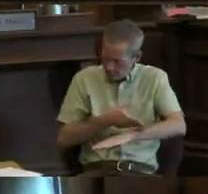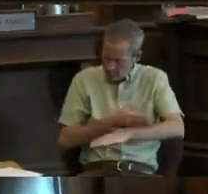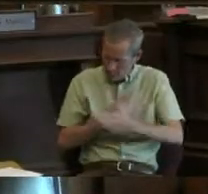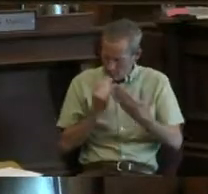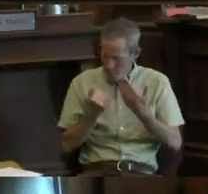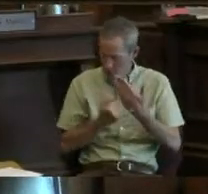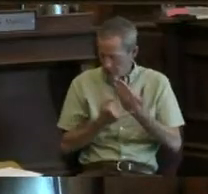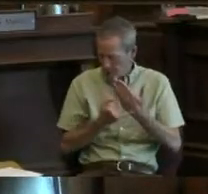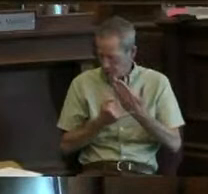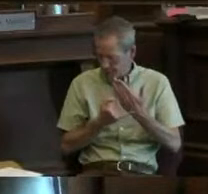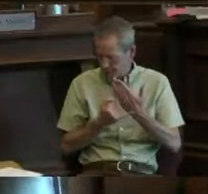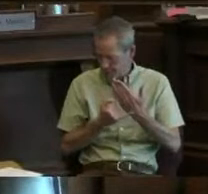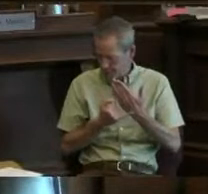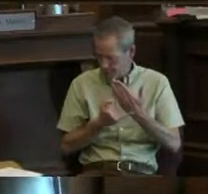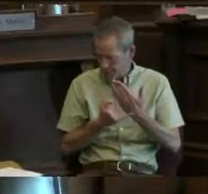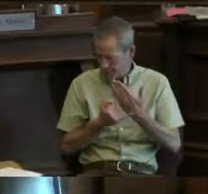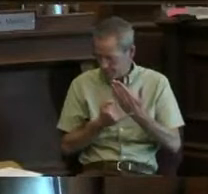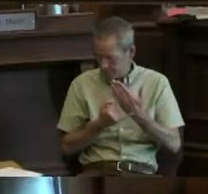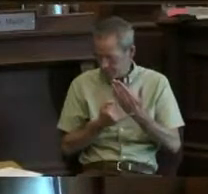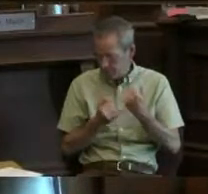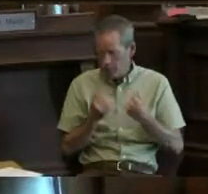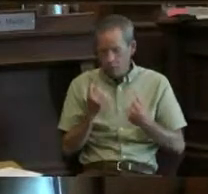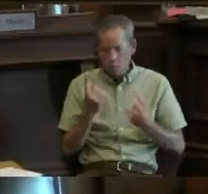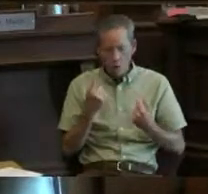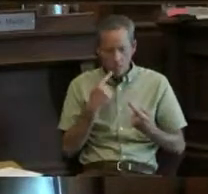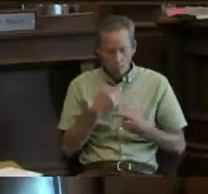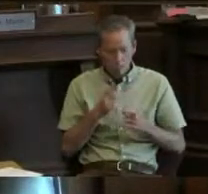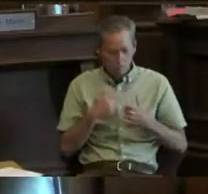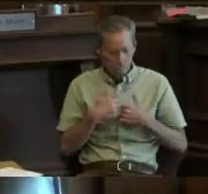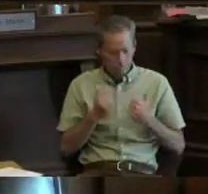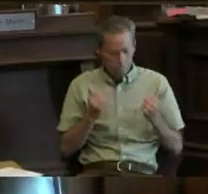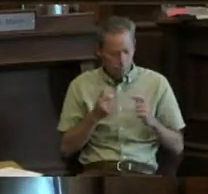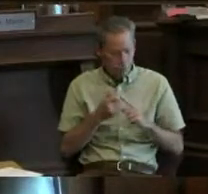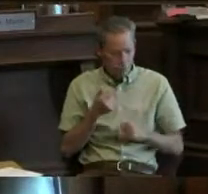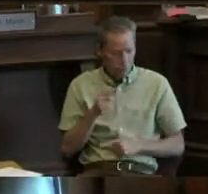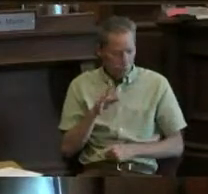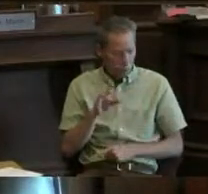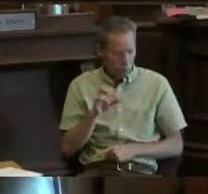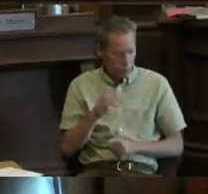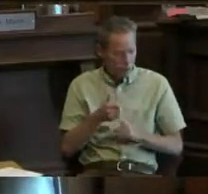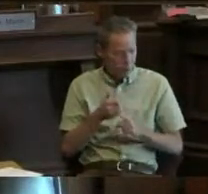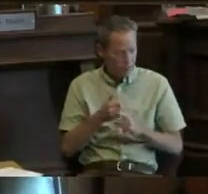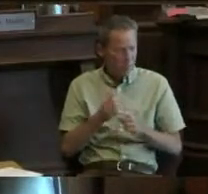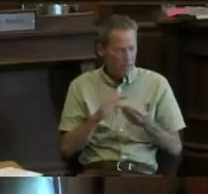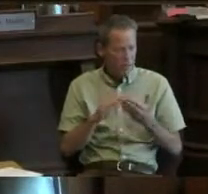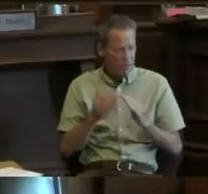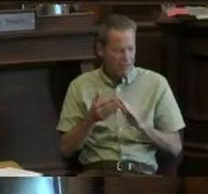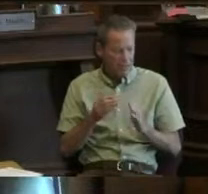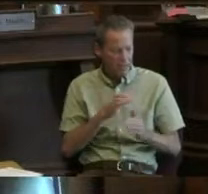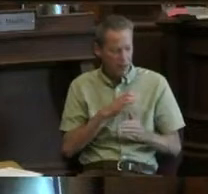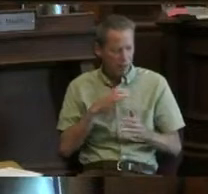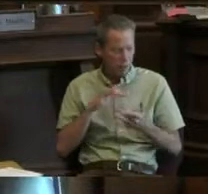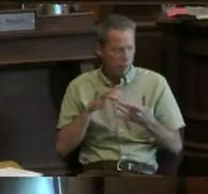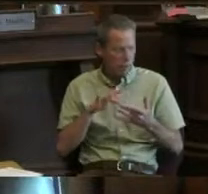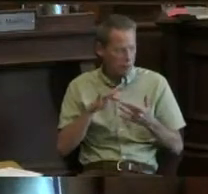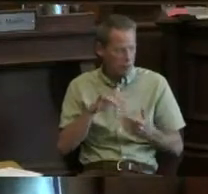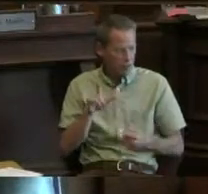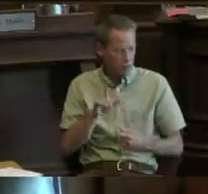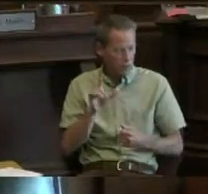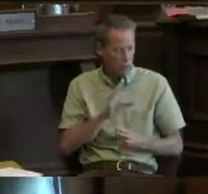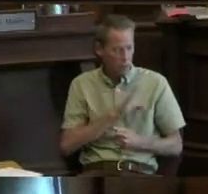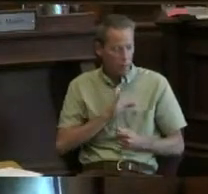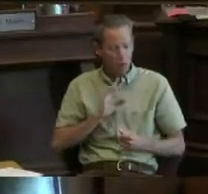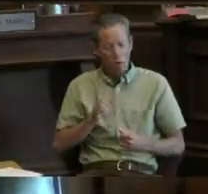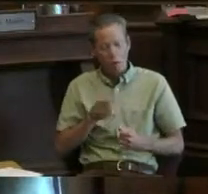Modernization Project. There is one disclosure from Councilmember Gruber. As he is a City Council liaison to the Library Board, he is